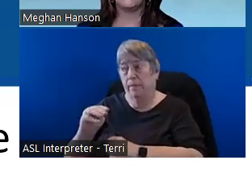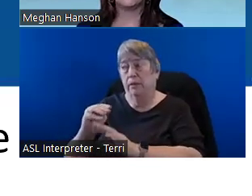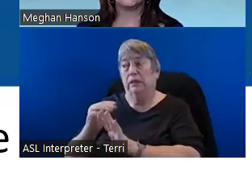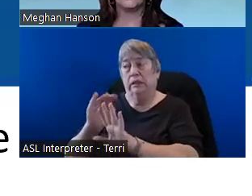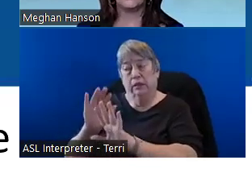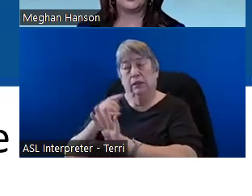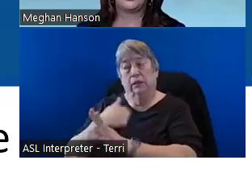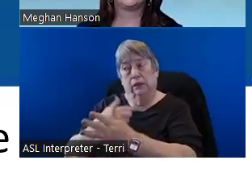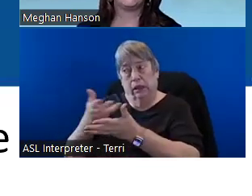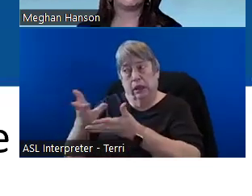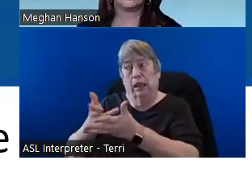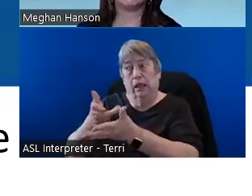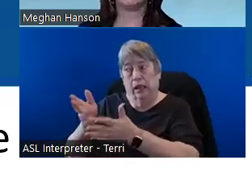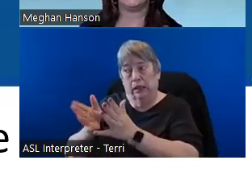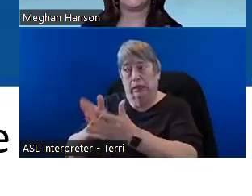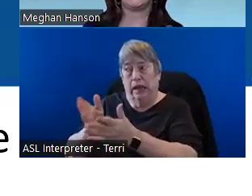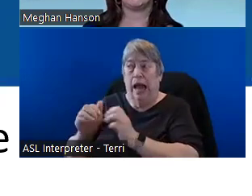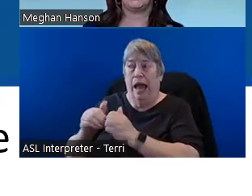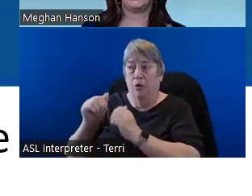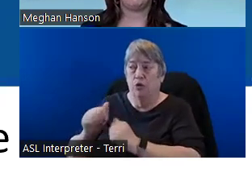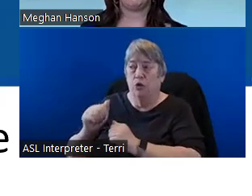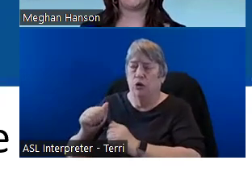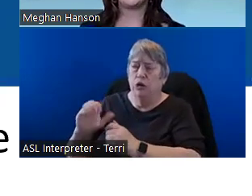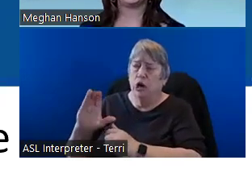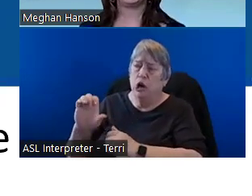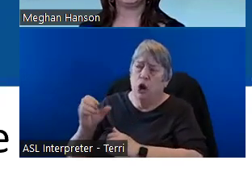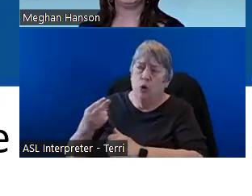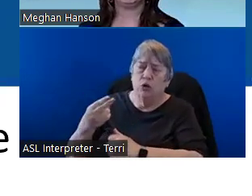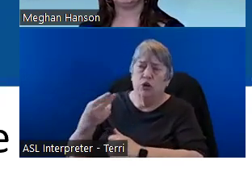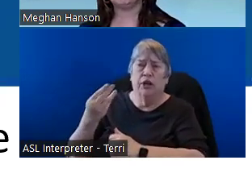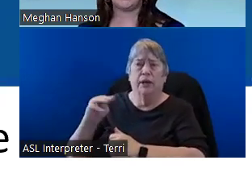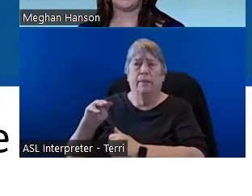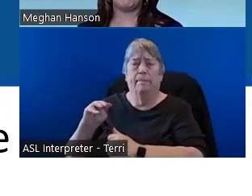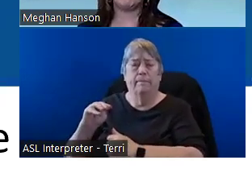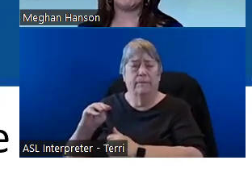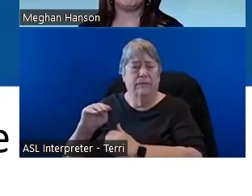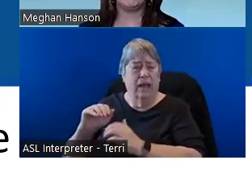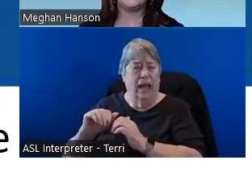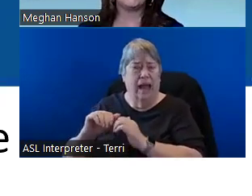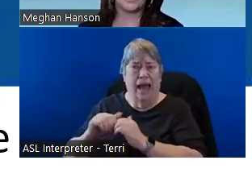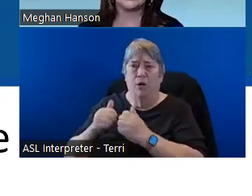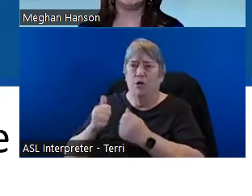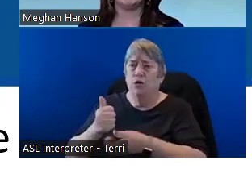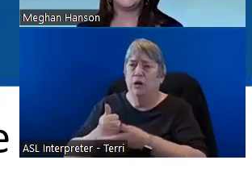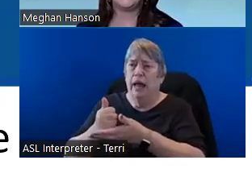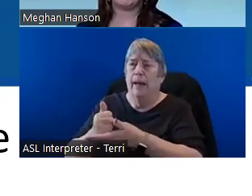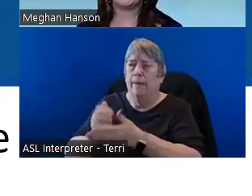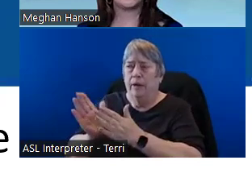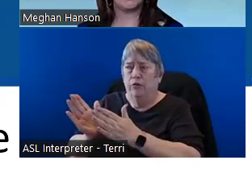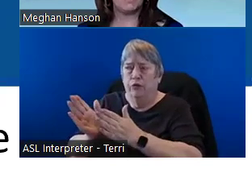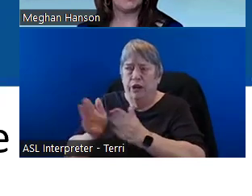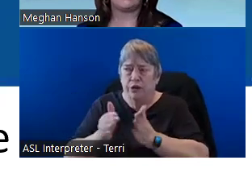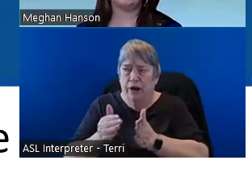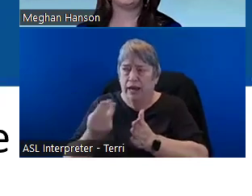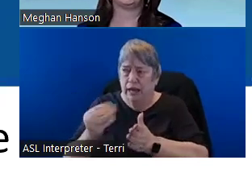her through how to coach him or, kind of ways to help redirect him. And then